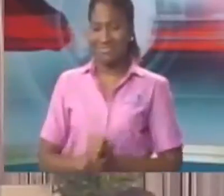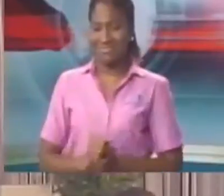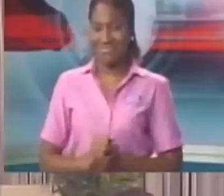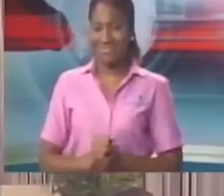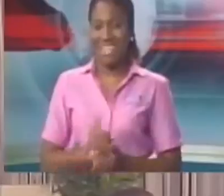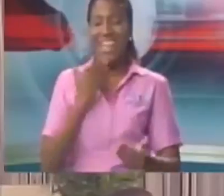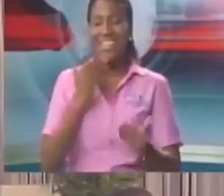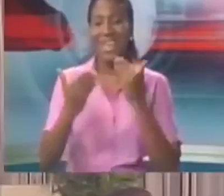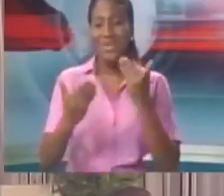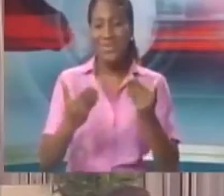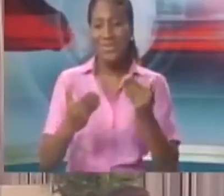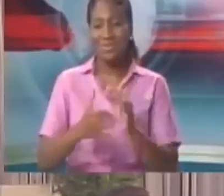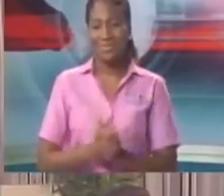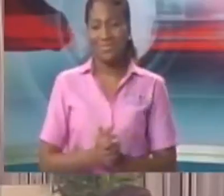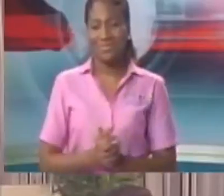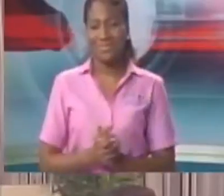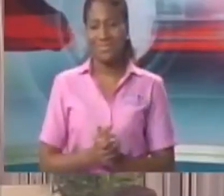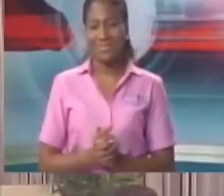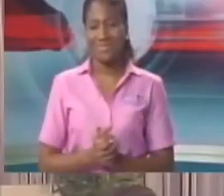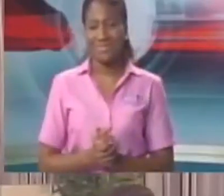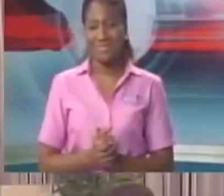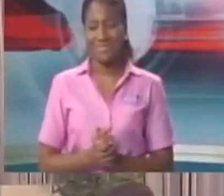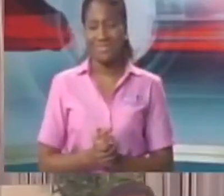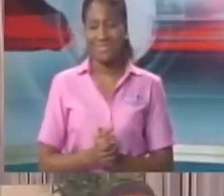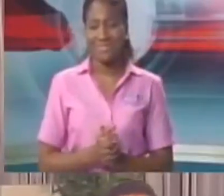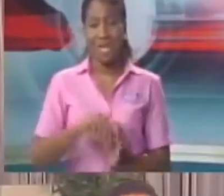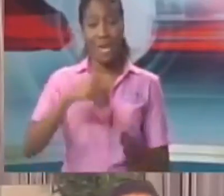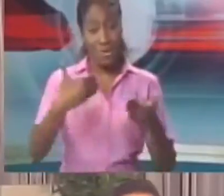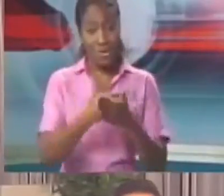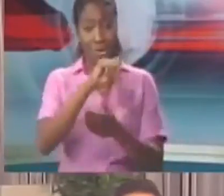Thank you. ACP News.